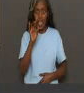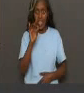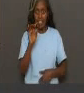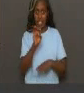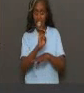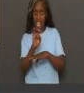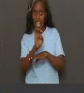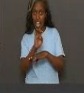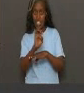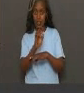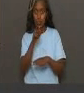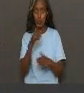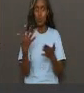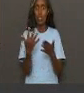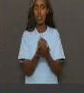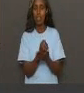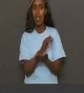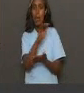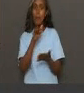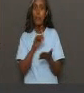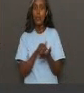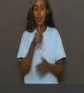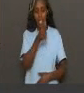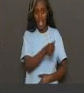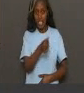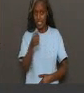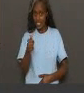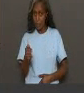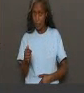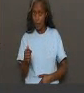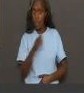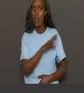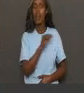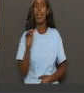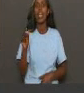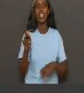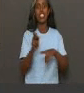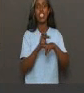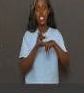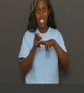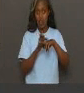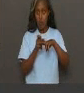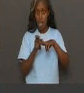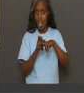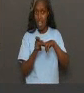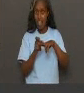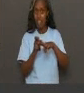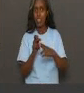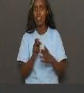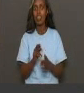8 cars which will take you between Addis Ababa and Dire